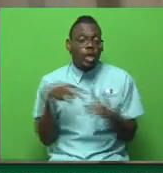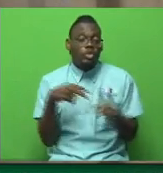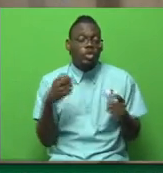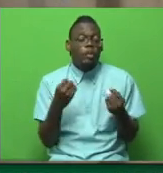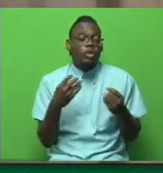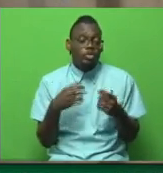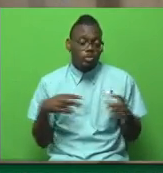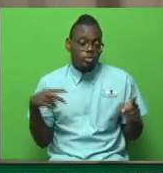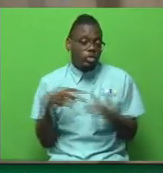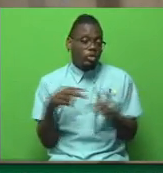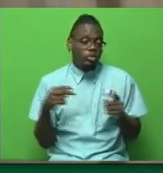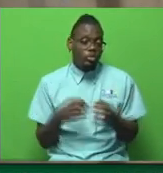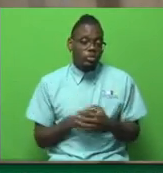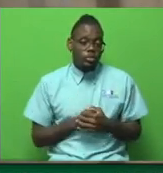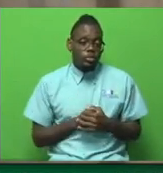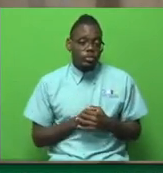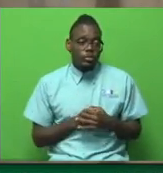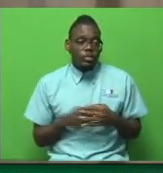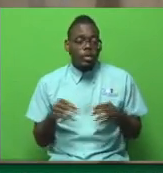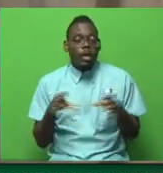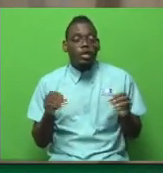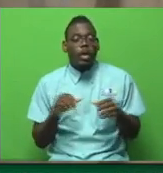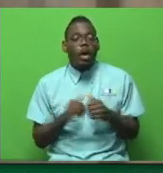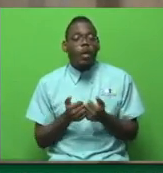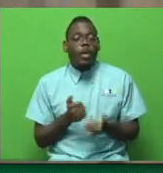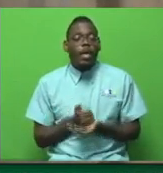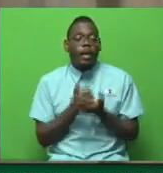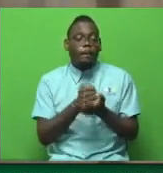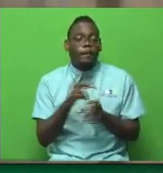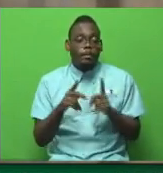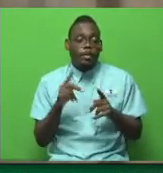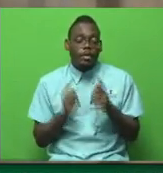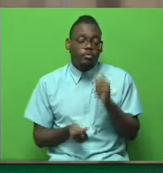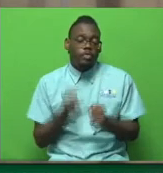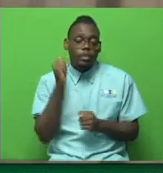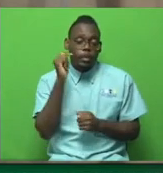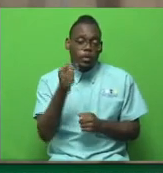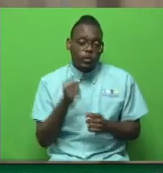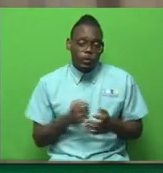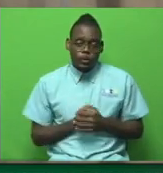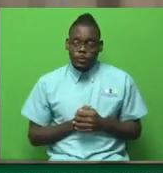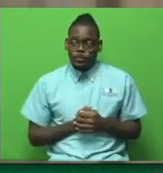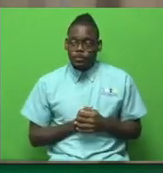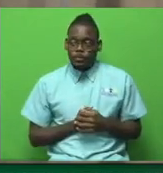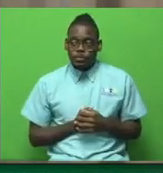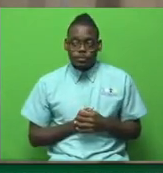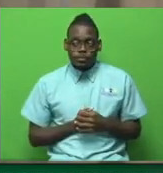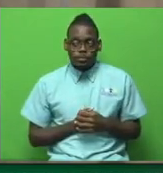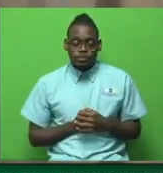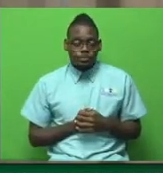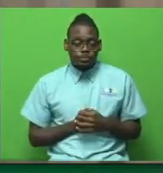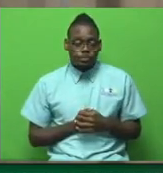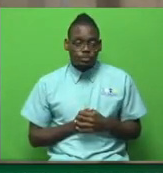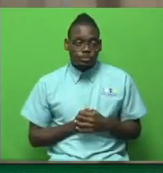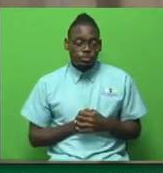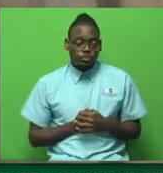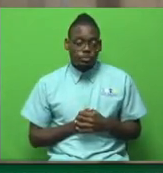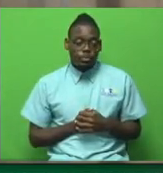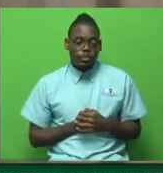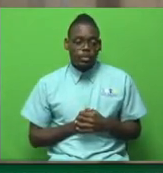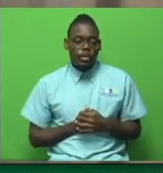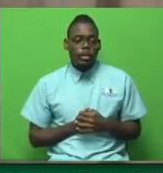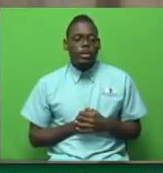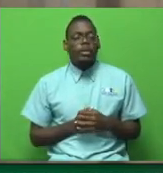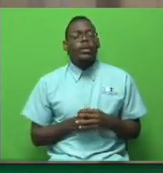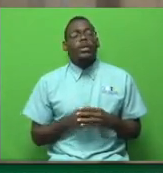material benefit are the people of Trinidad and Tobago seeing as I saw Mr